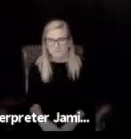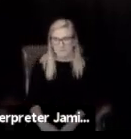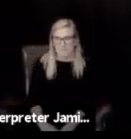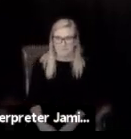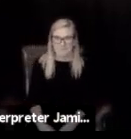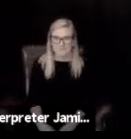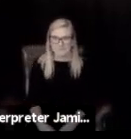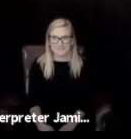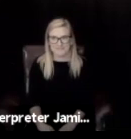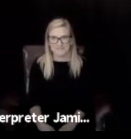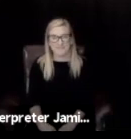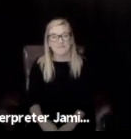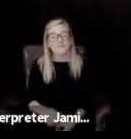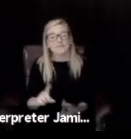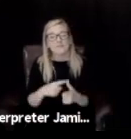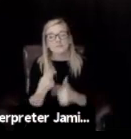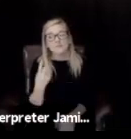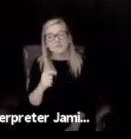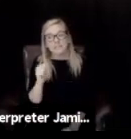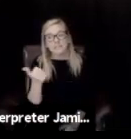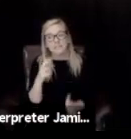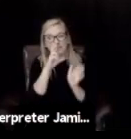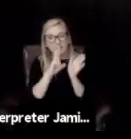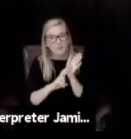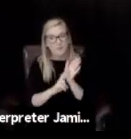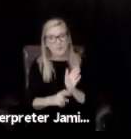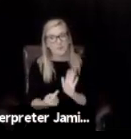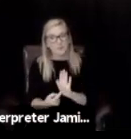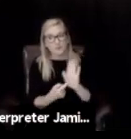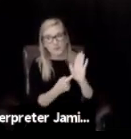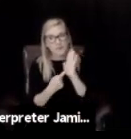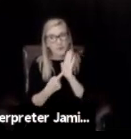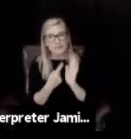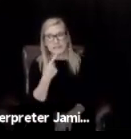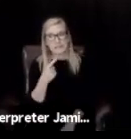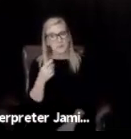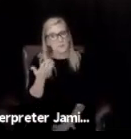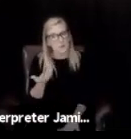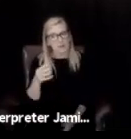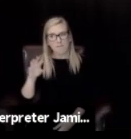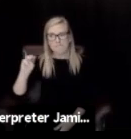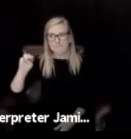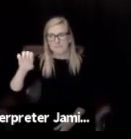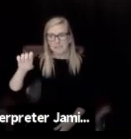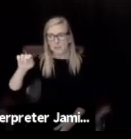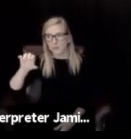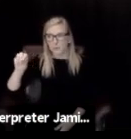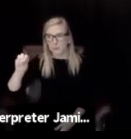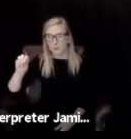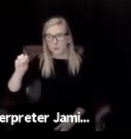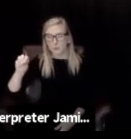then something else that the research is saying, well, the Me Too movement and sexual